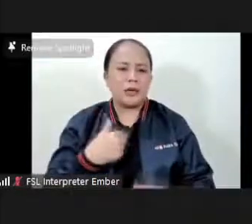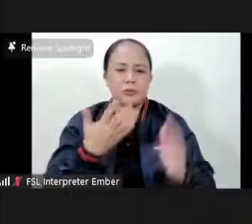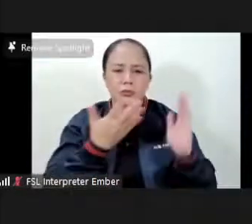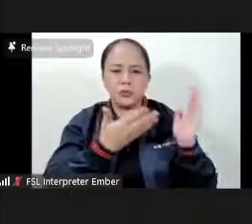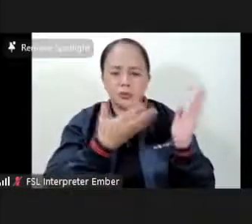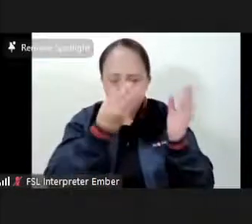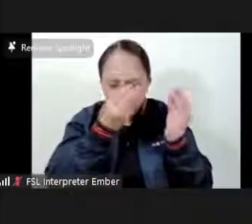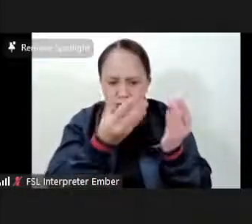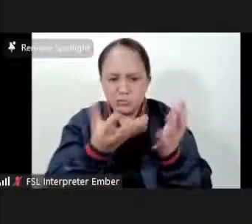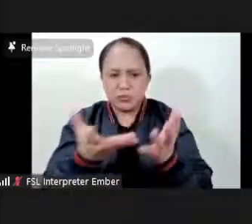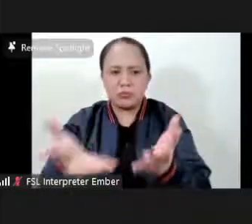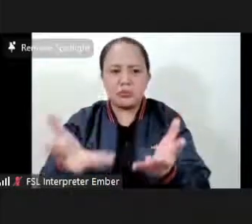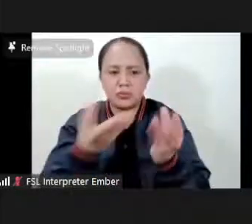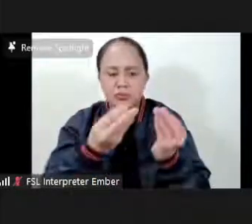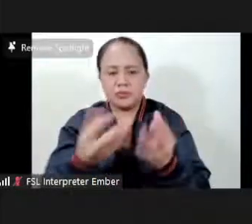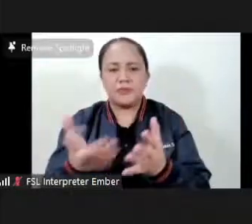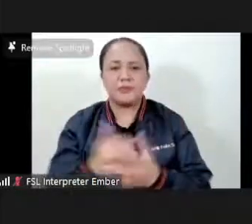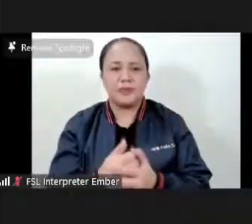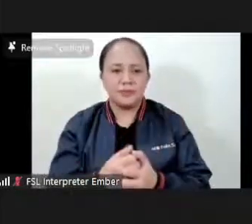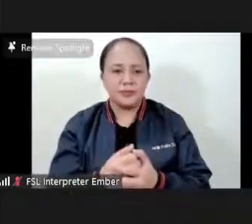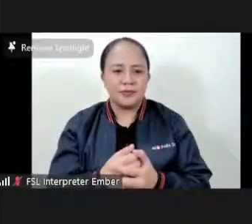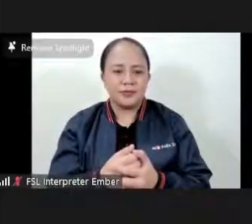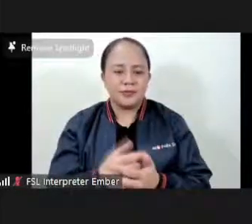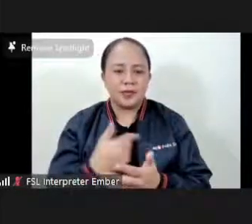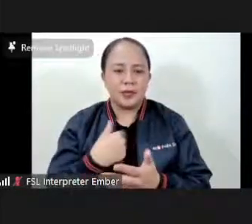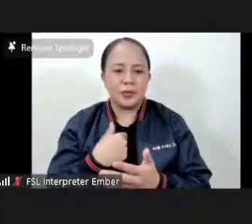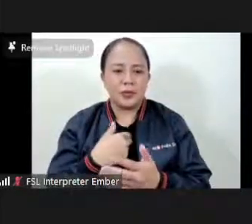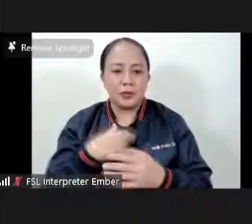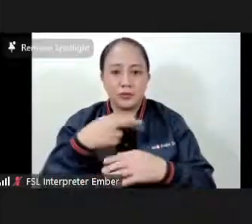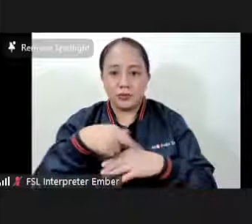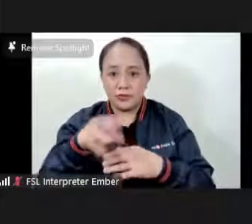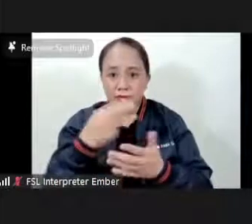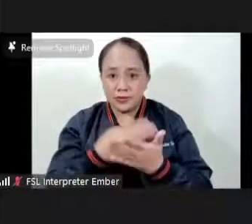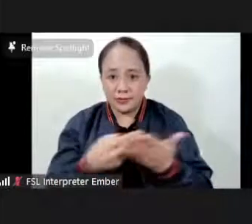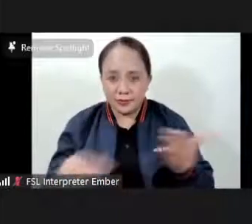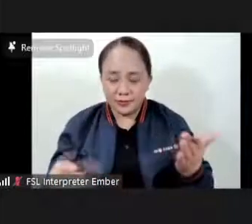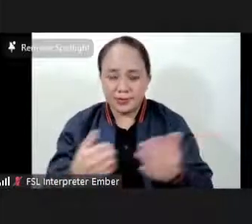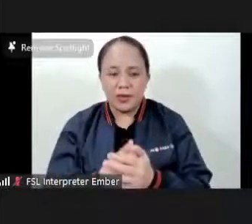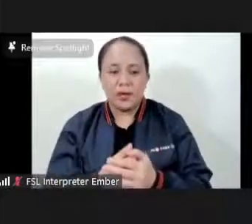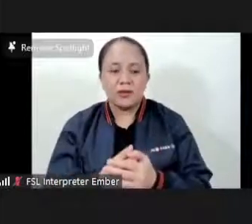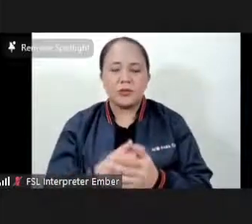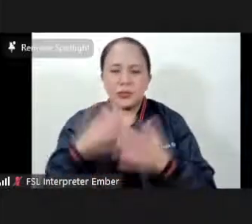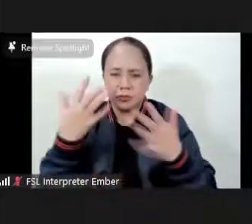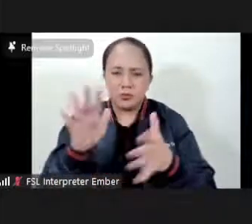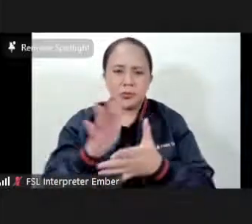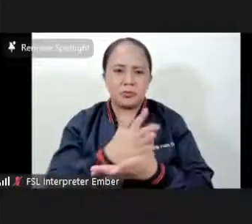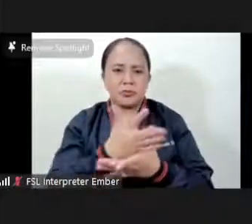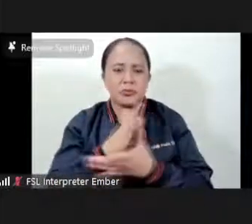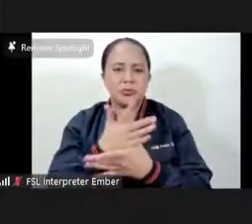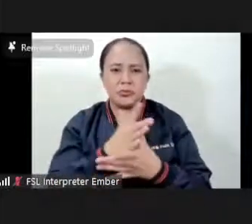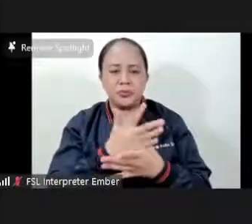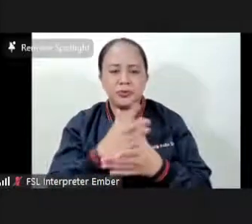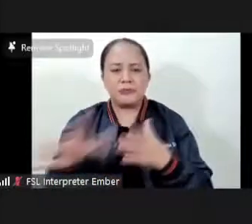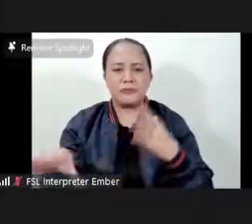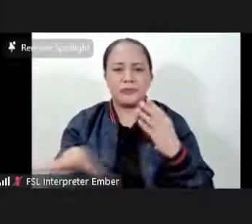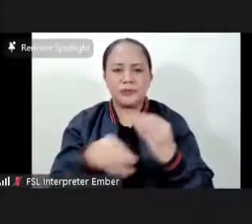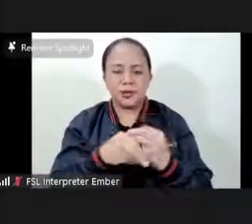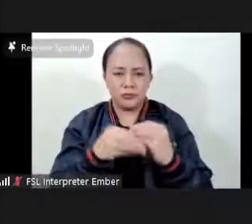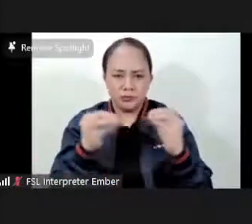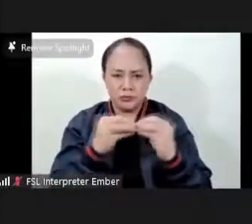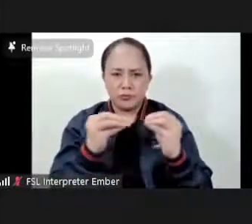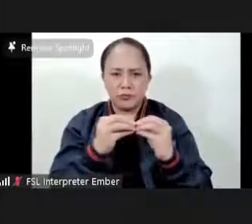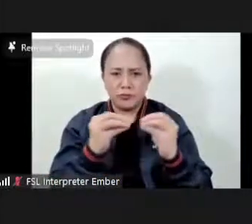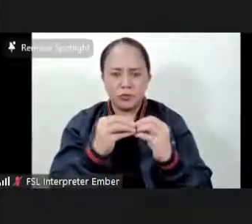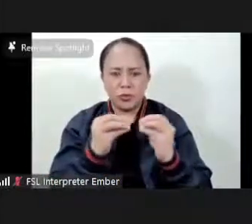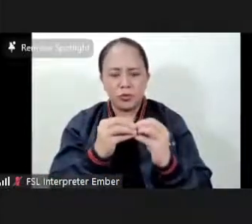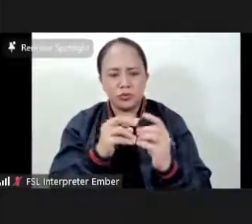information emphatically. Reference materials were shared which added further insights